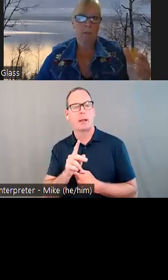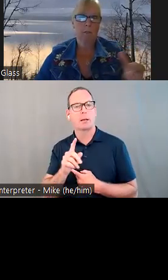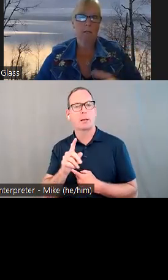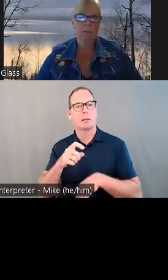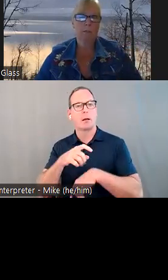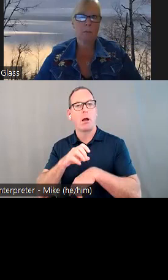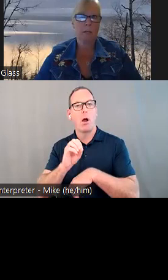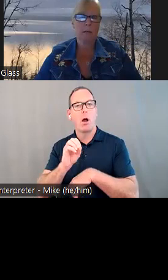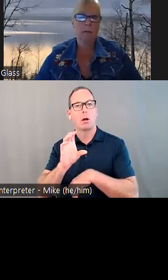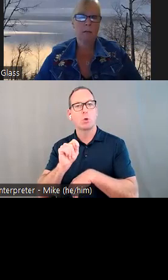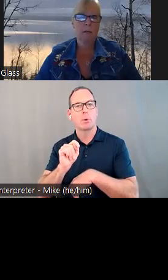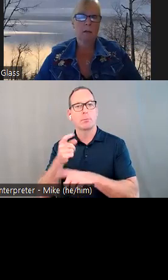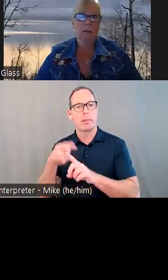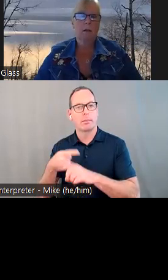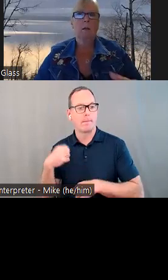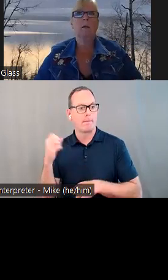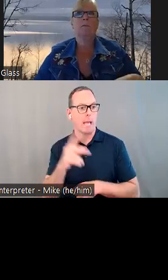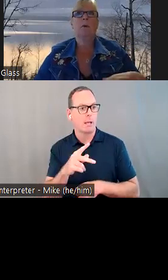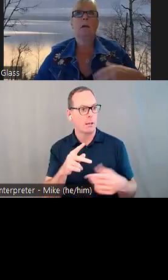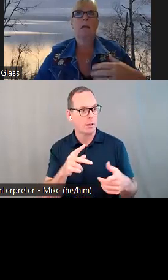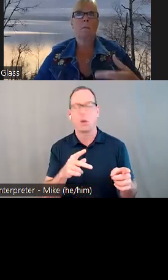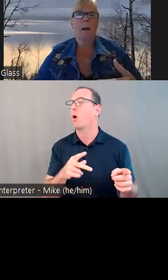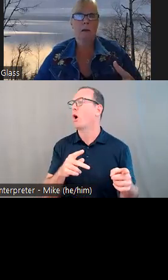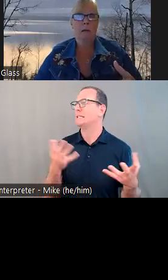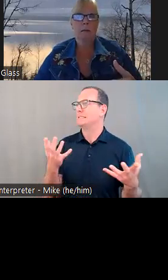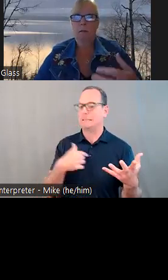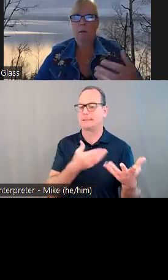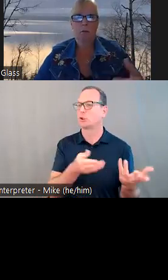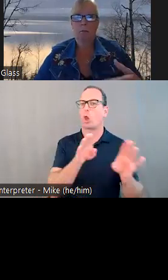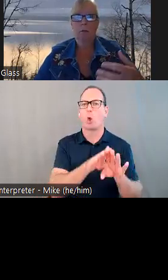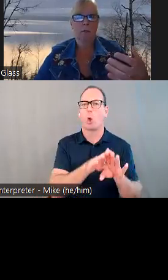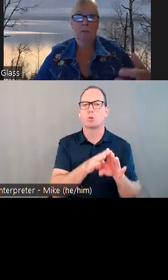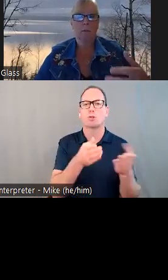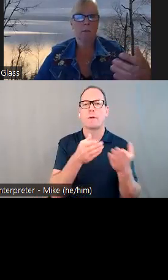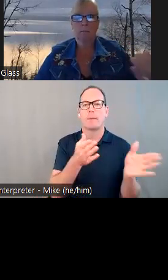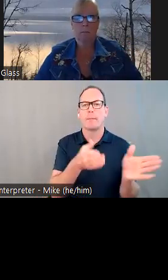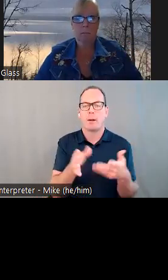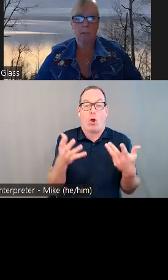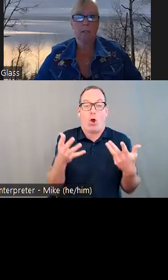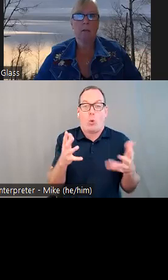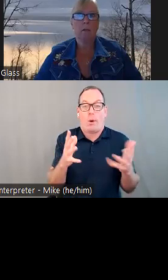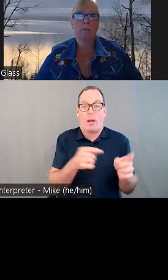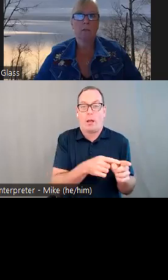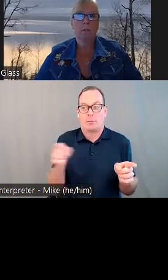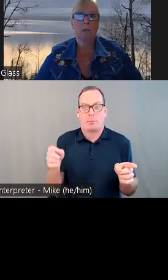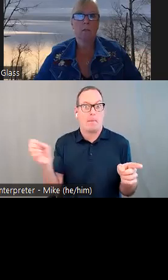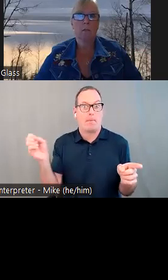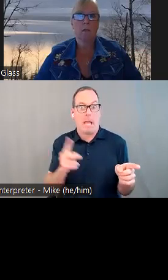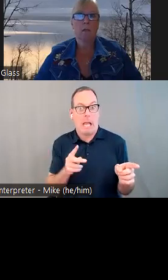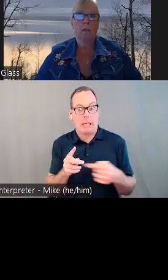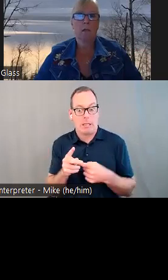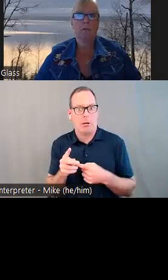already closed that service plan. If I come back in October or December or anytime in the fiscal